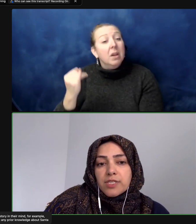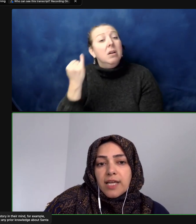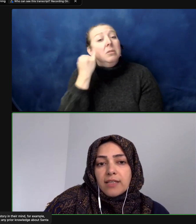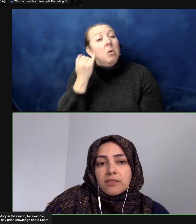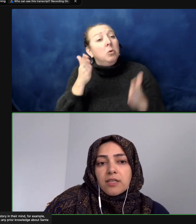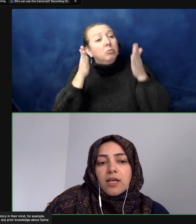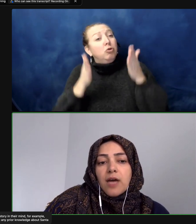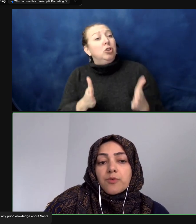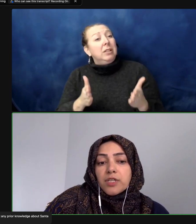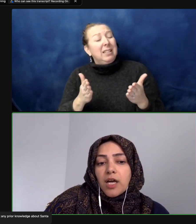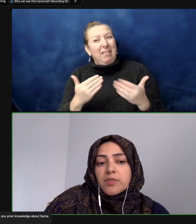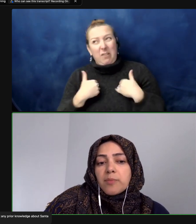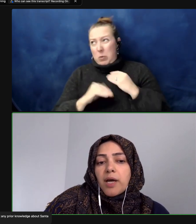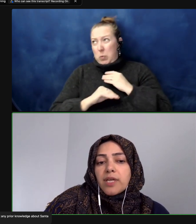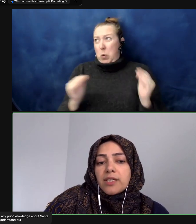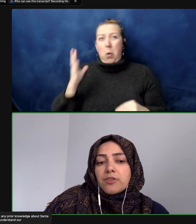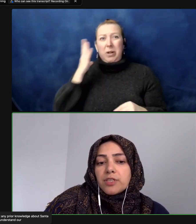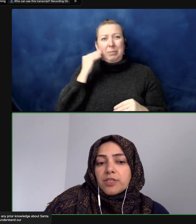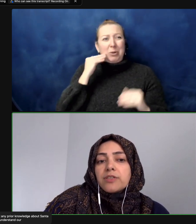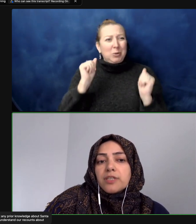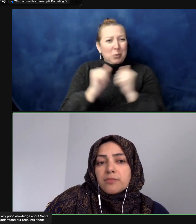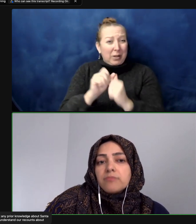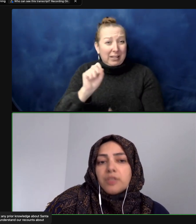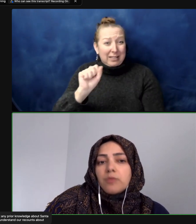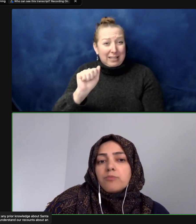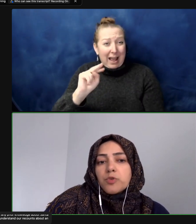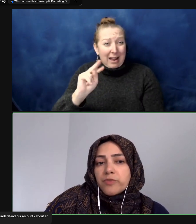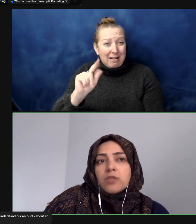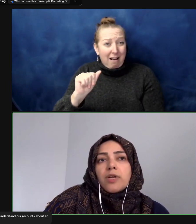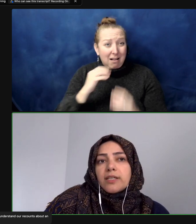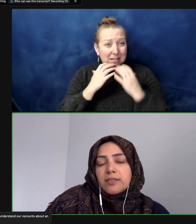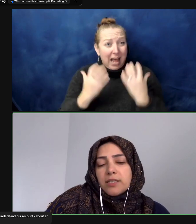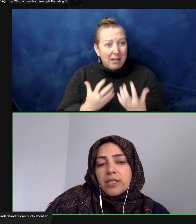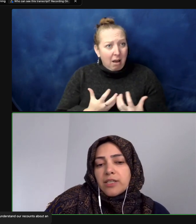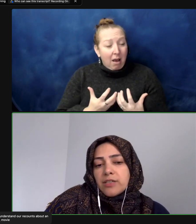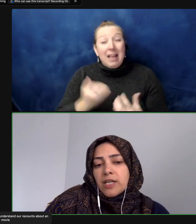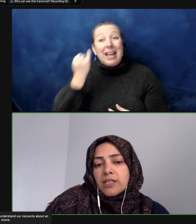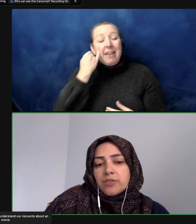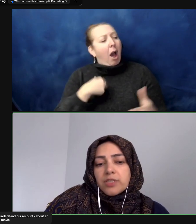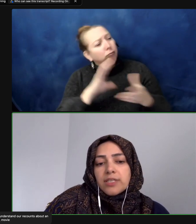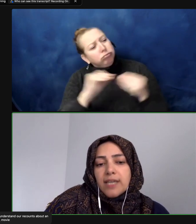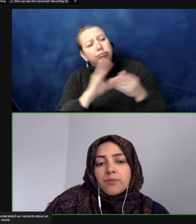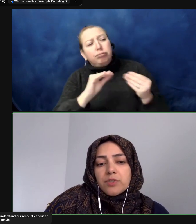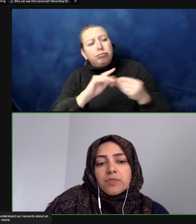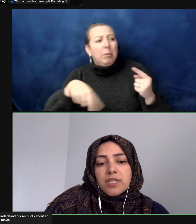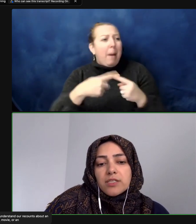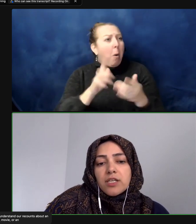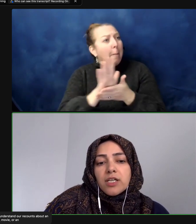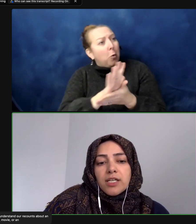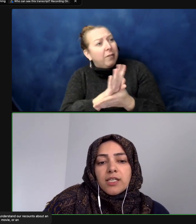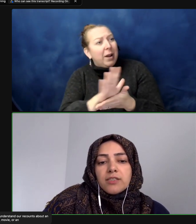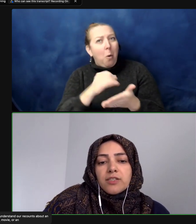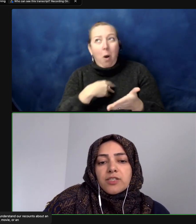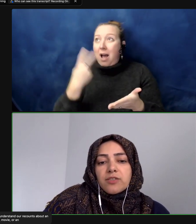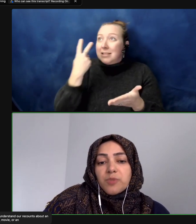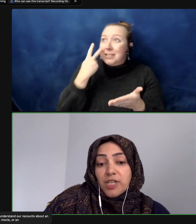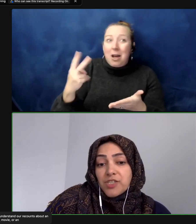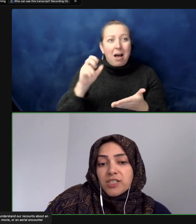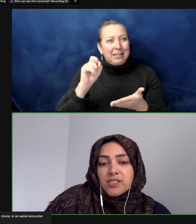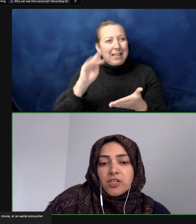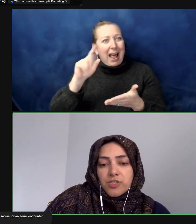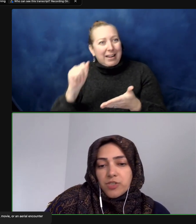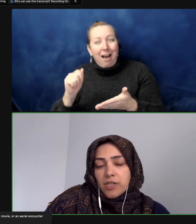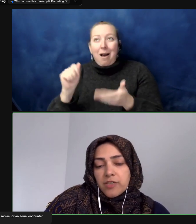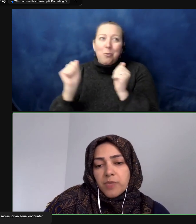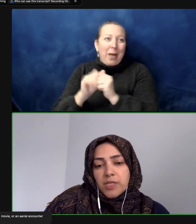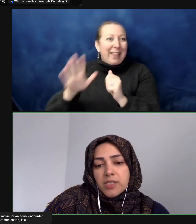properly understand our recount about an earlier movie or an earlier encounter with Santa. This